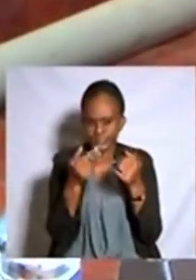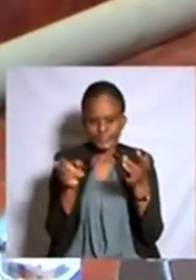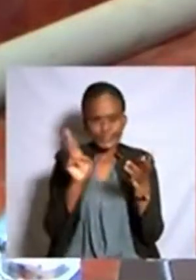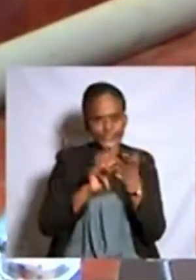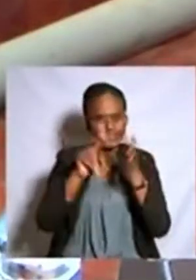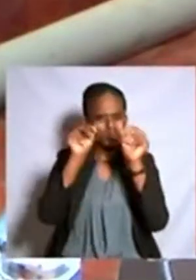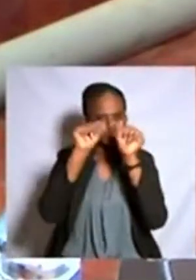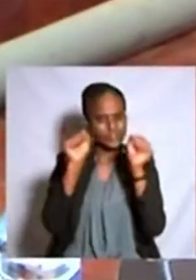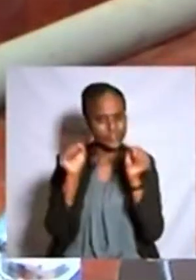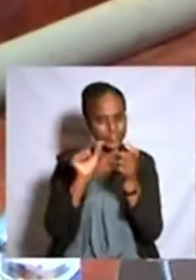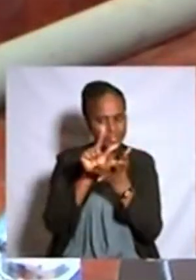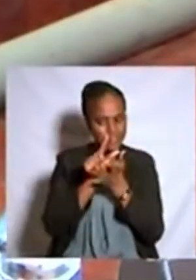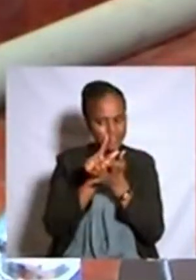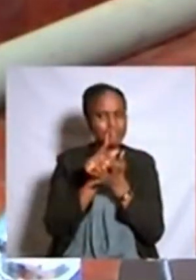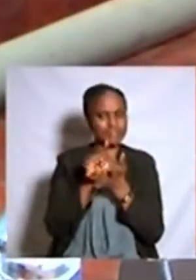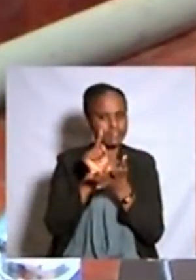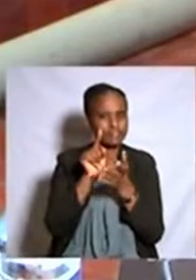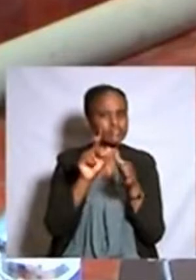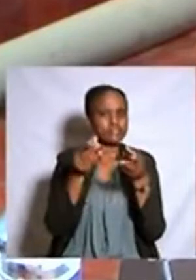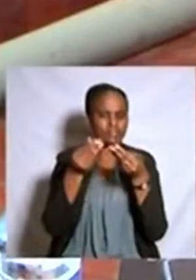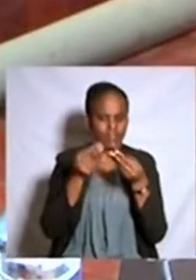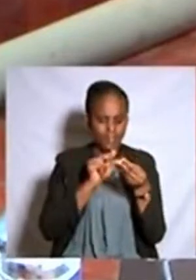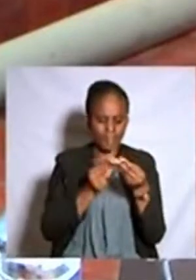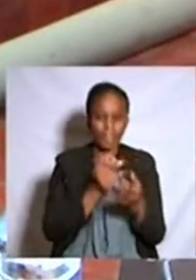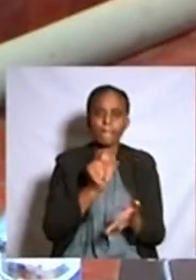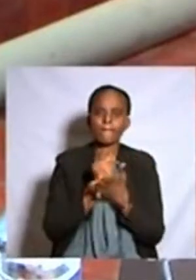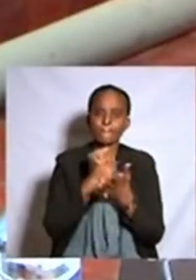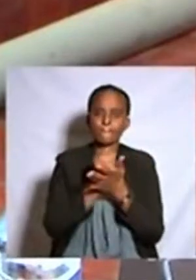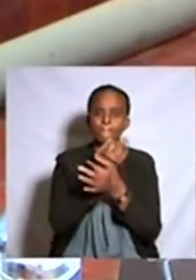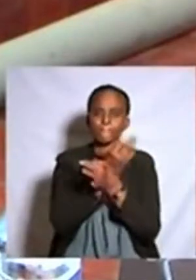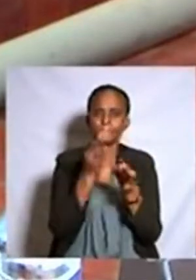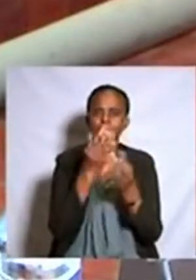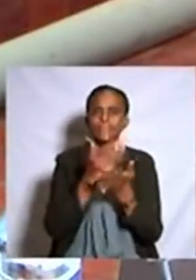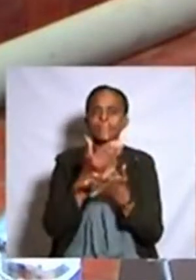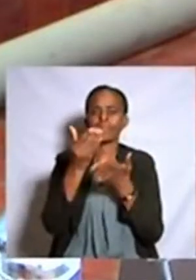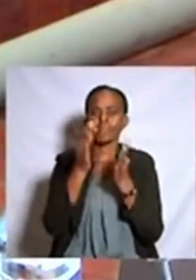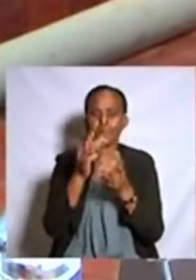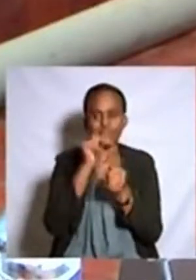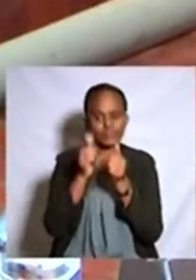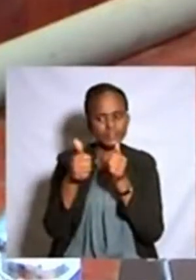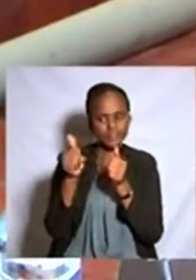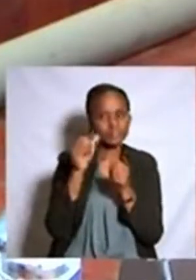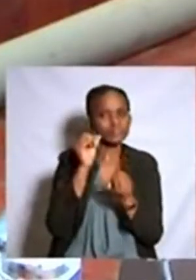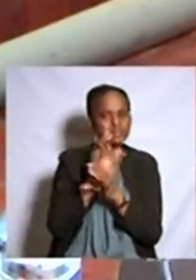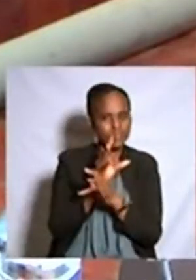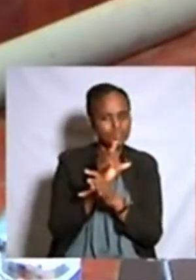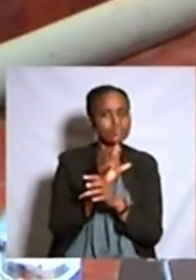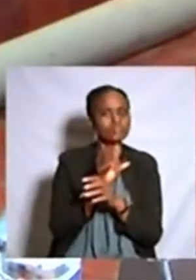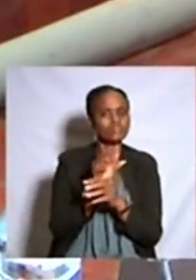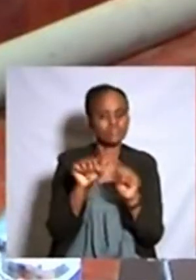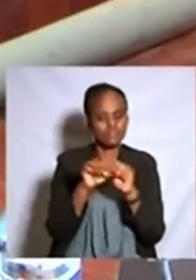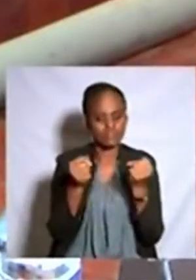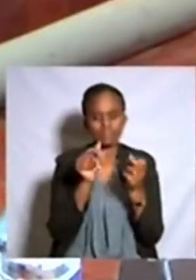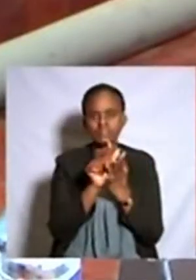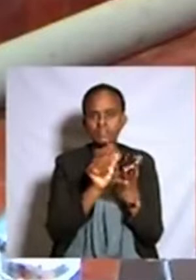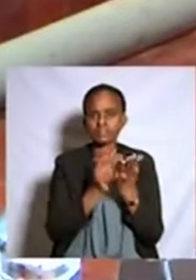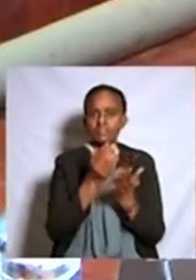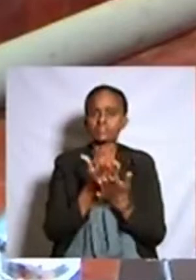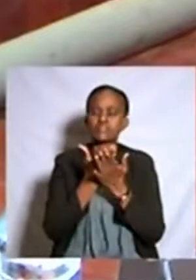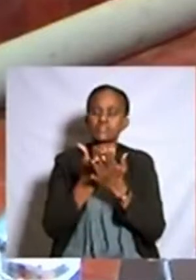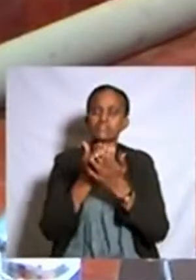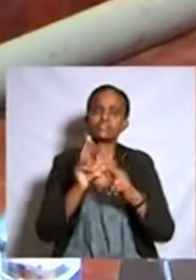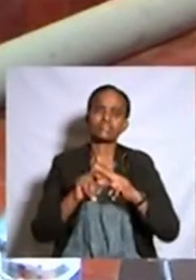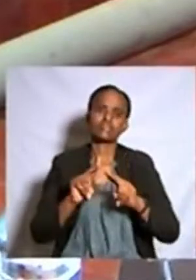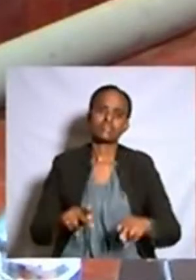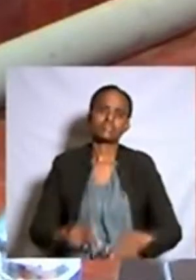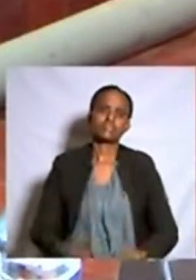the loans, as that would give relief to the customers, since they were already in default. I submit, Chair.